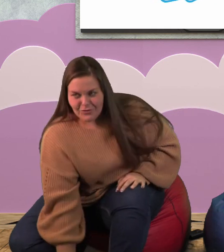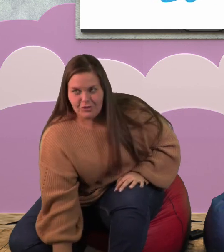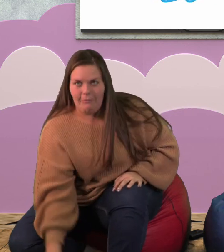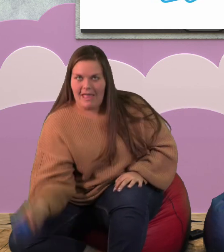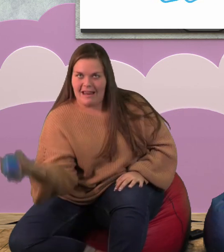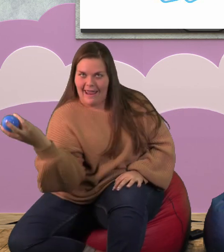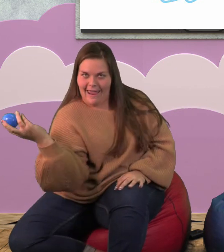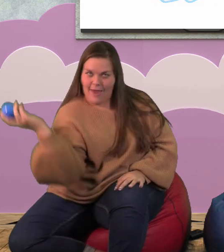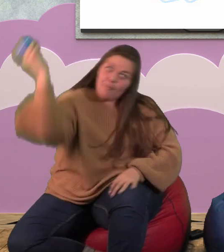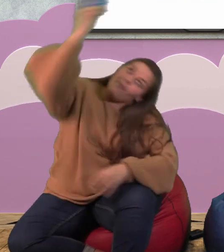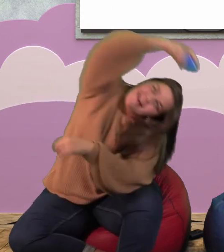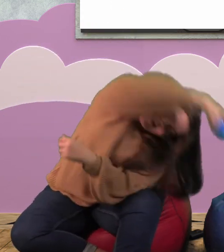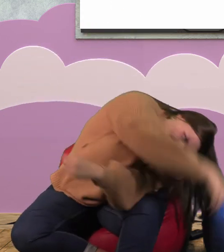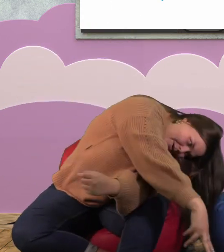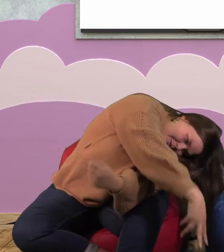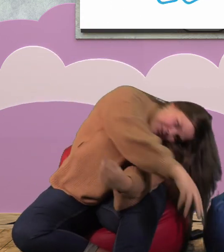Last one. 20.